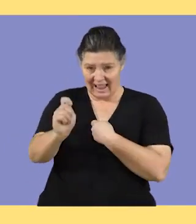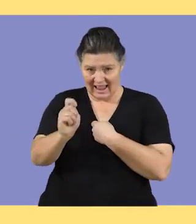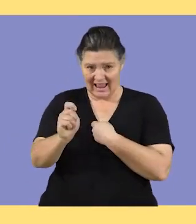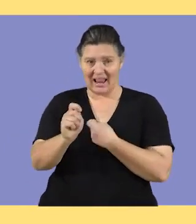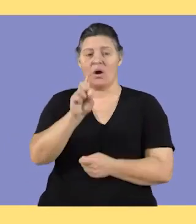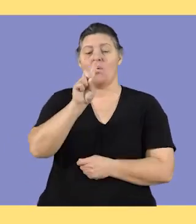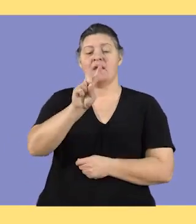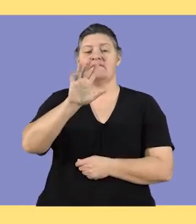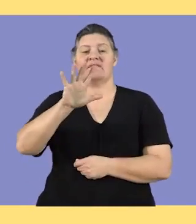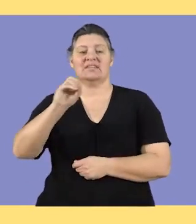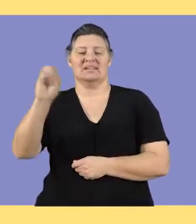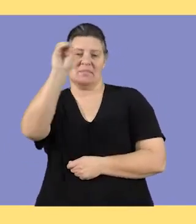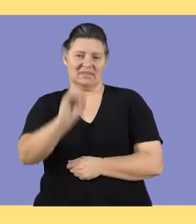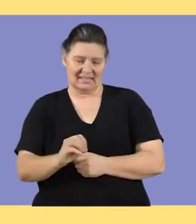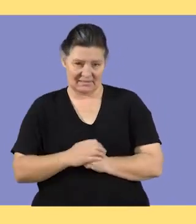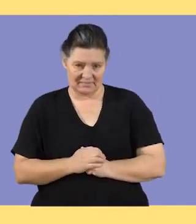my selling price is